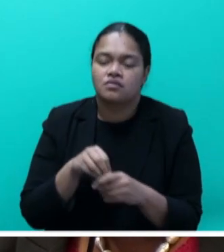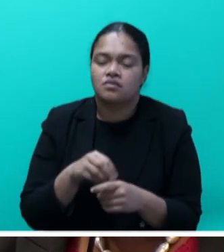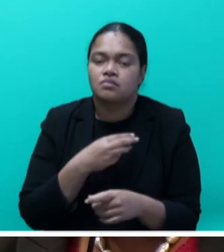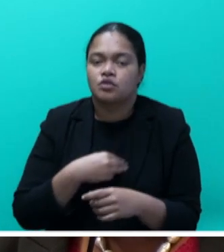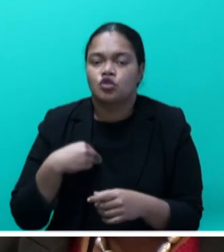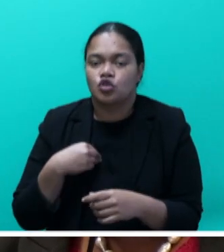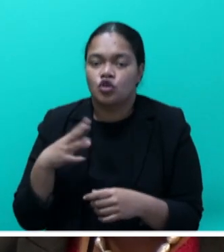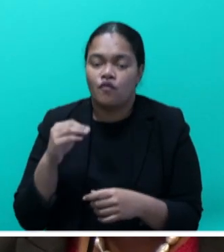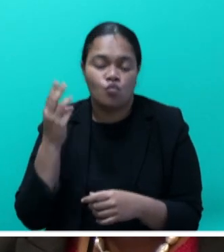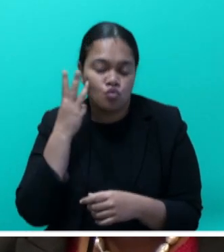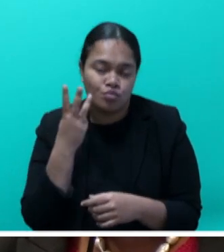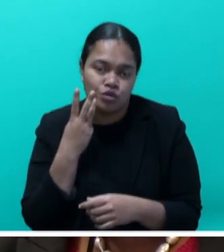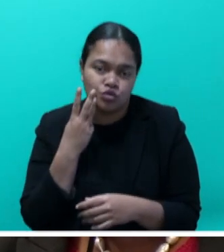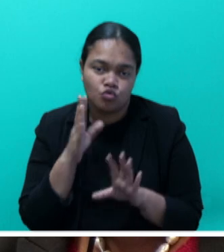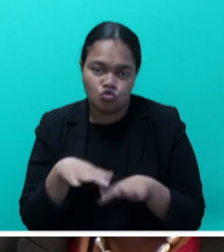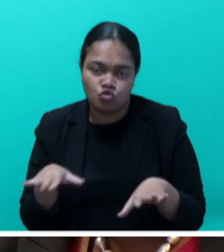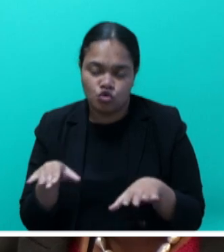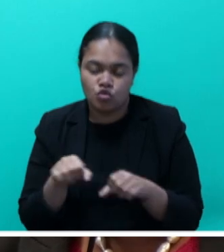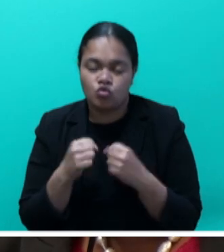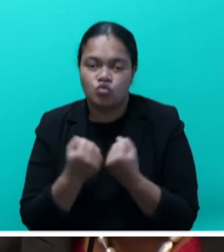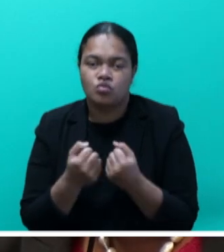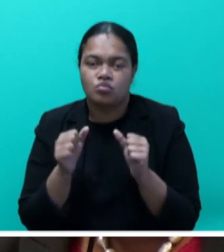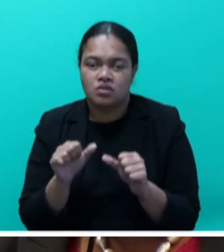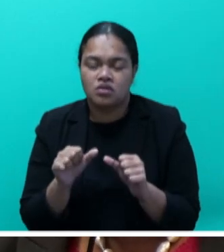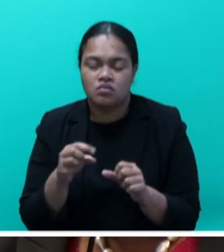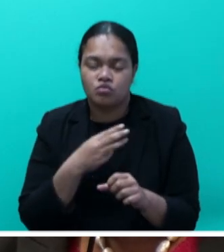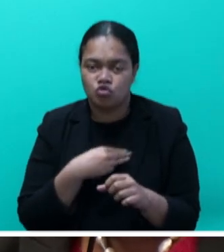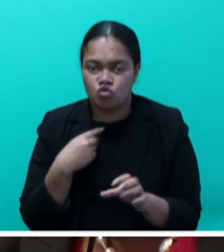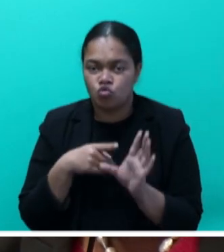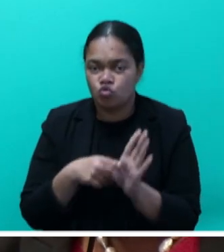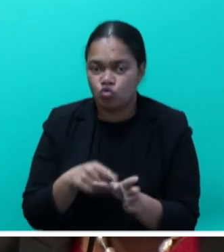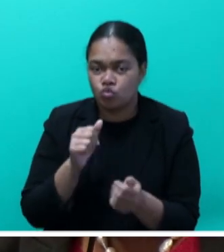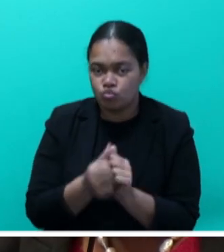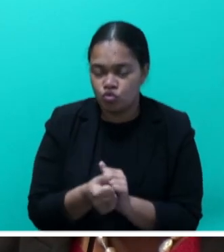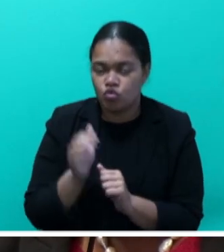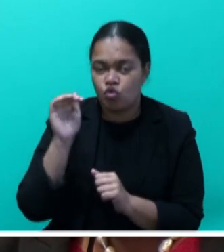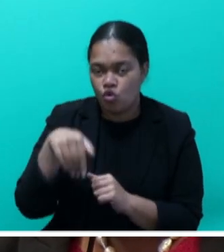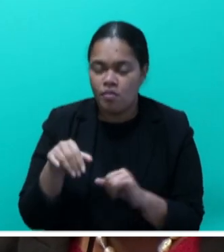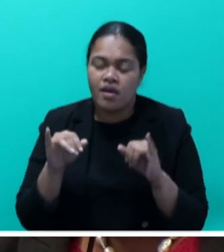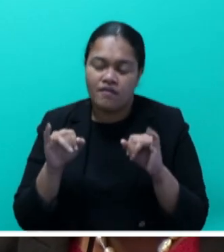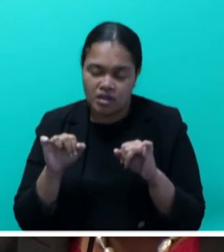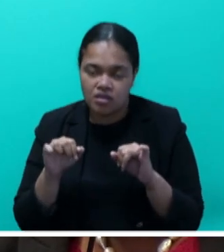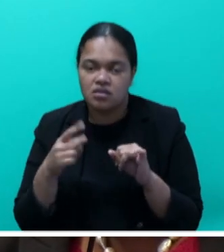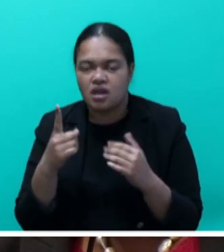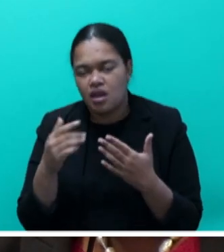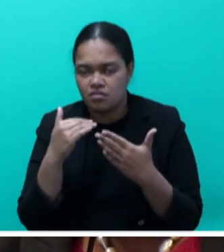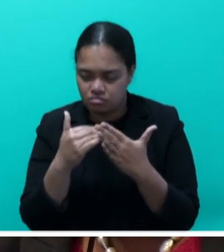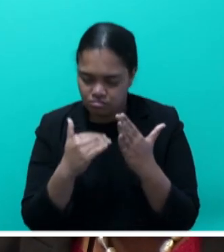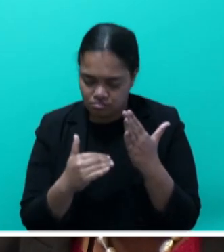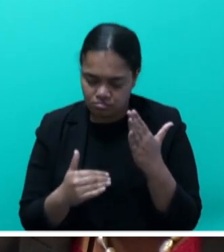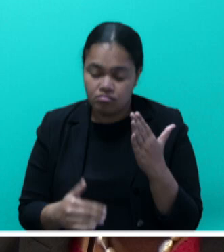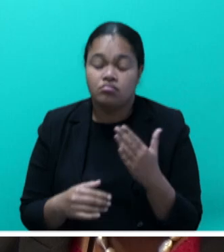and Children, Social Protection, Ministry of Youth and Sports, Ministry of Home Affairs and Immigration, to name a few.